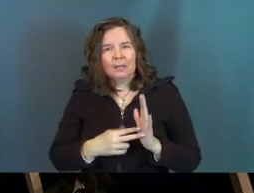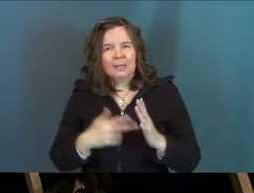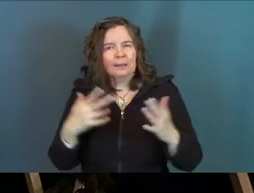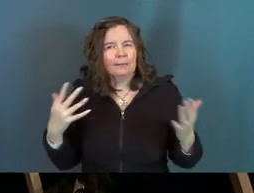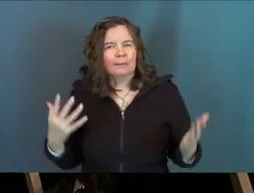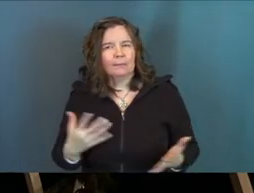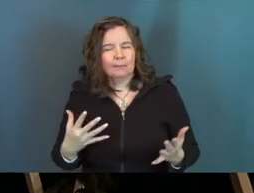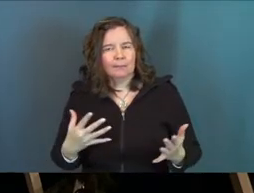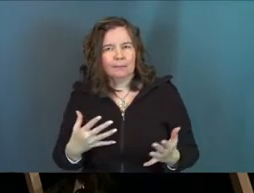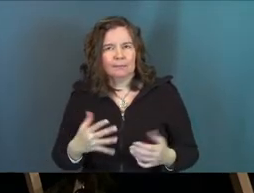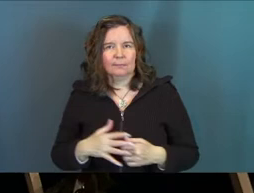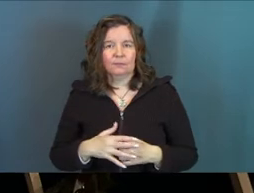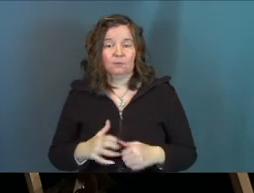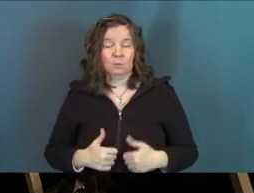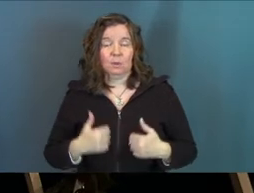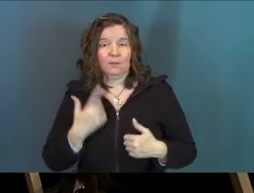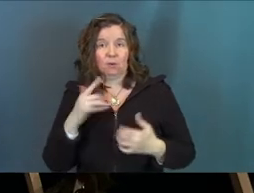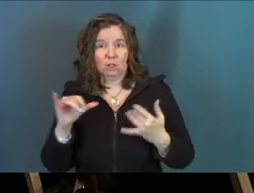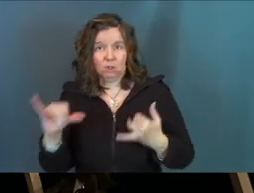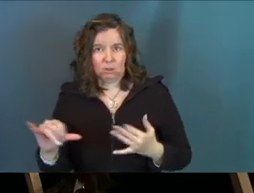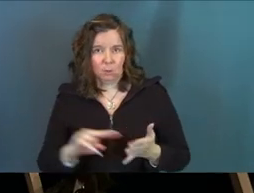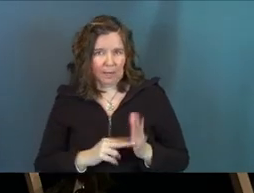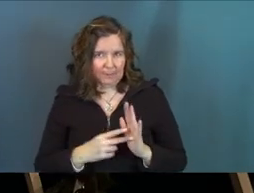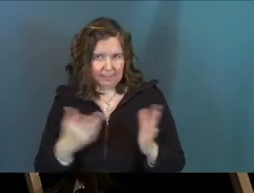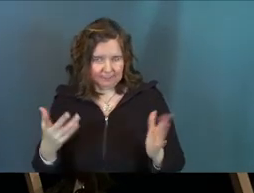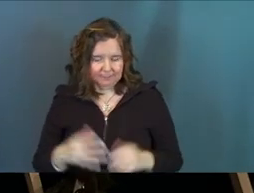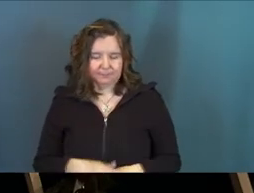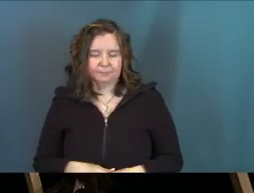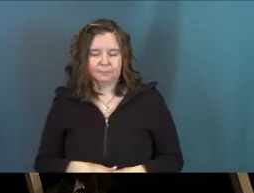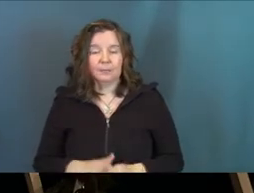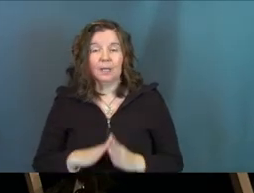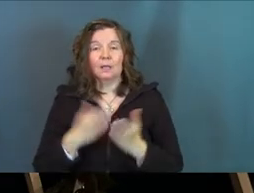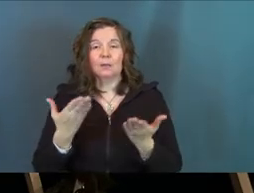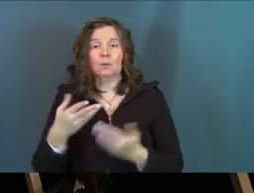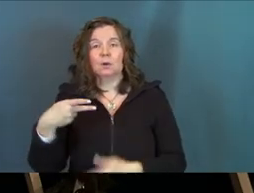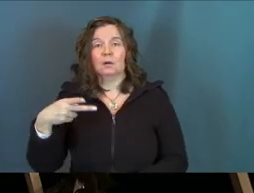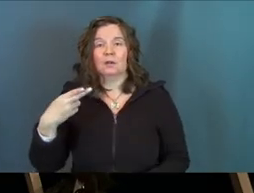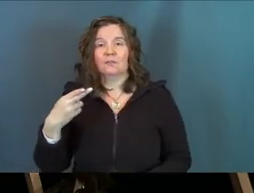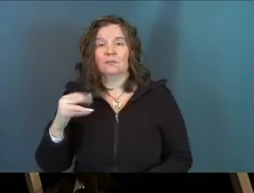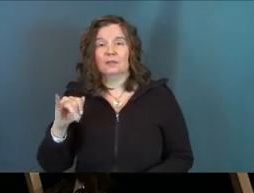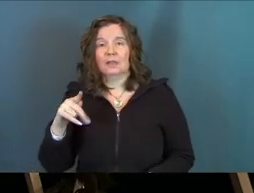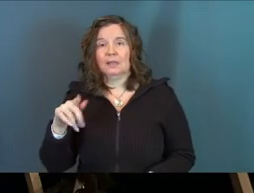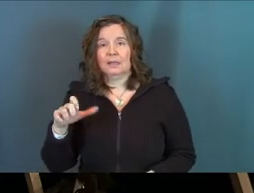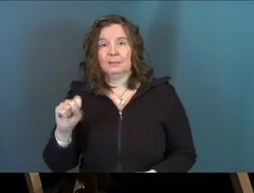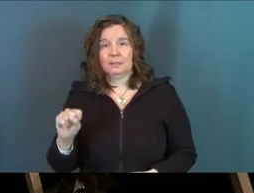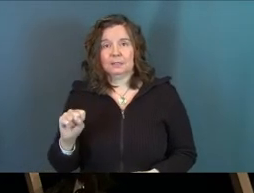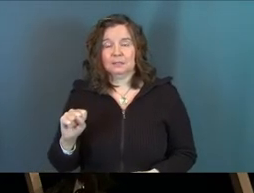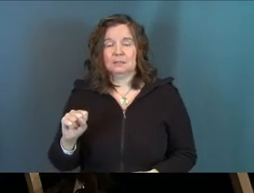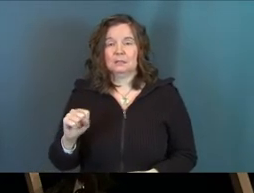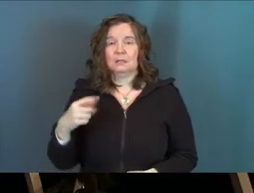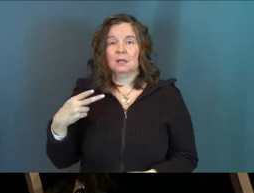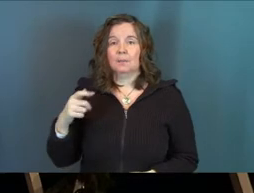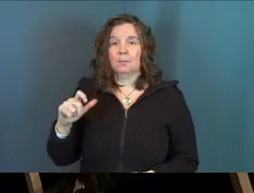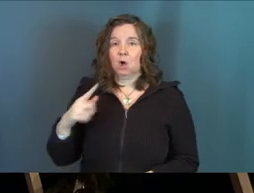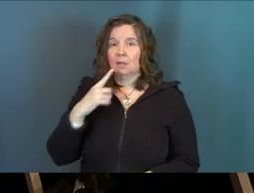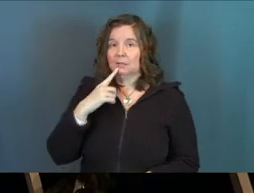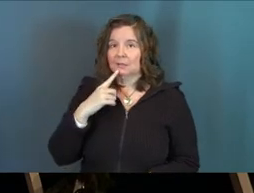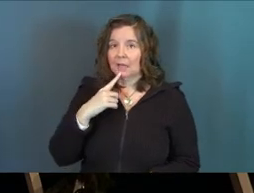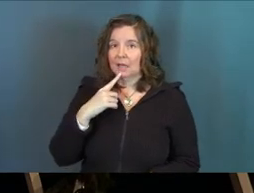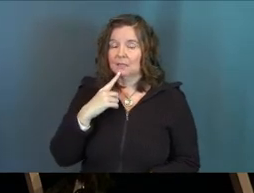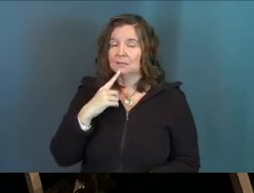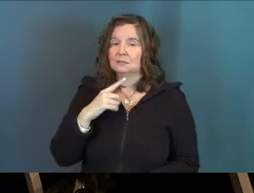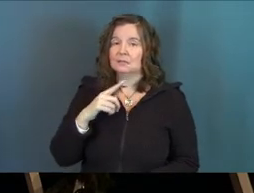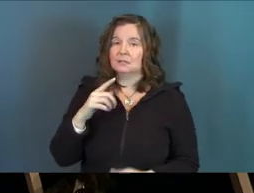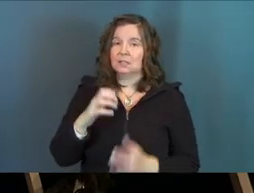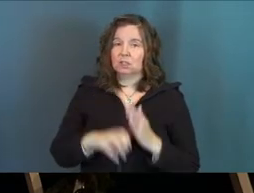for eternity, okay? Here's what I mean by this. So in the book of Philippians, the Apostle Paul says this. In chapter 1, verse 21 through